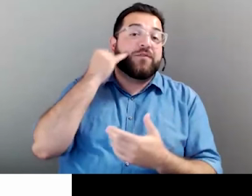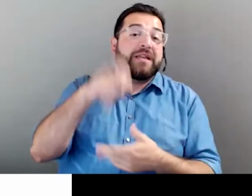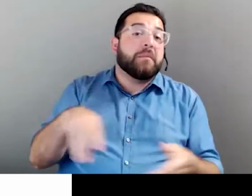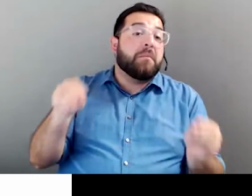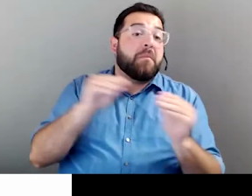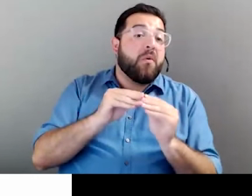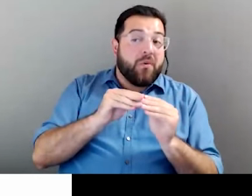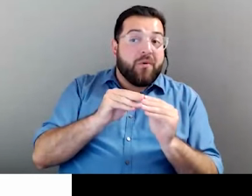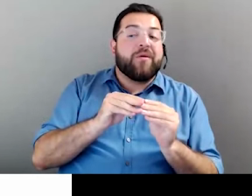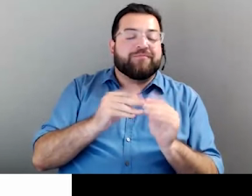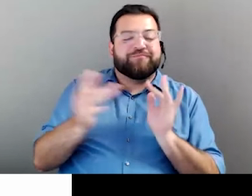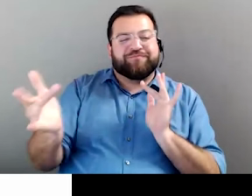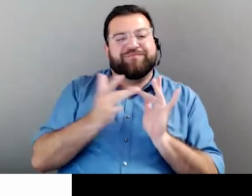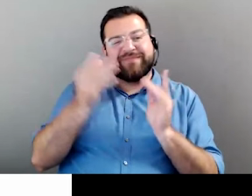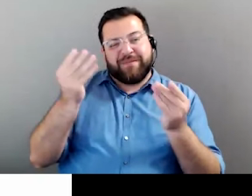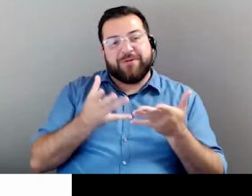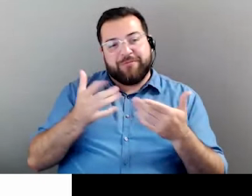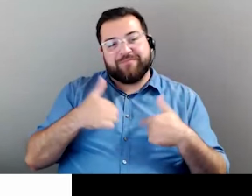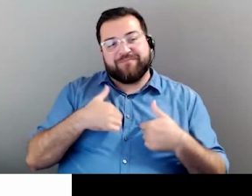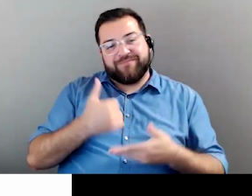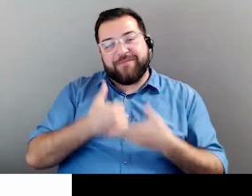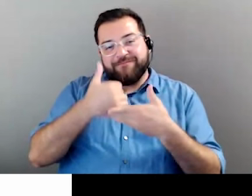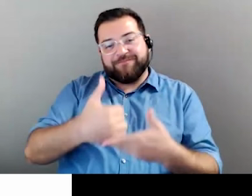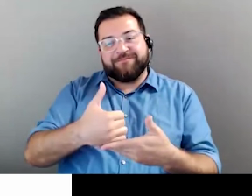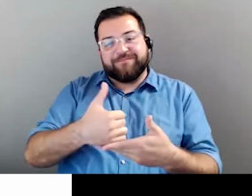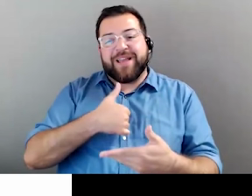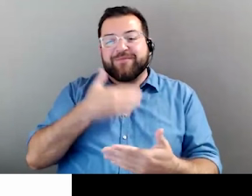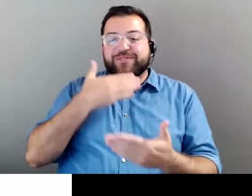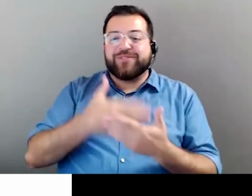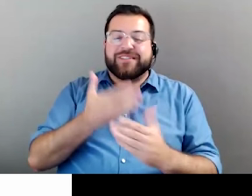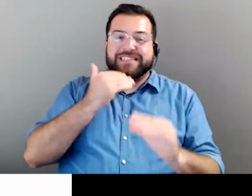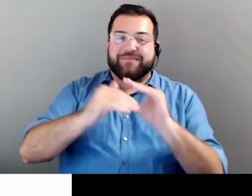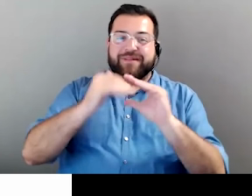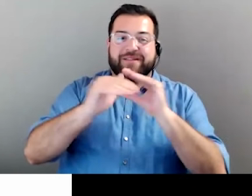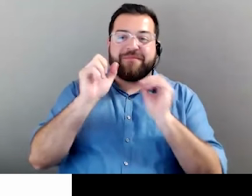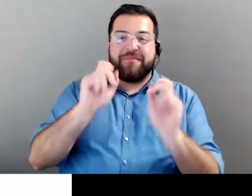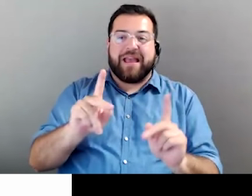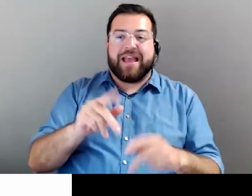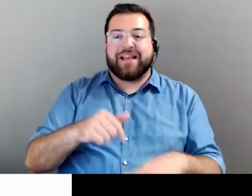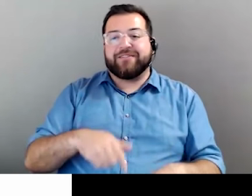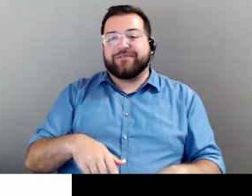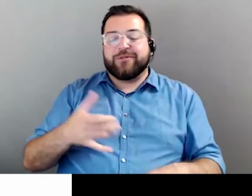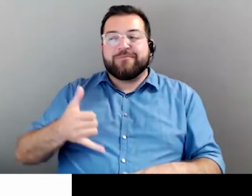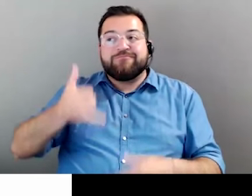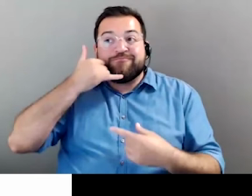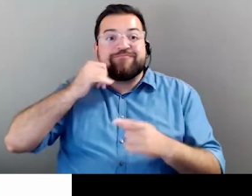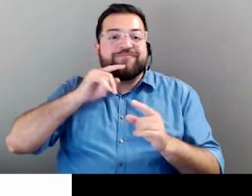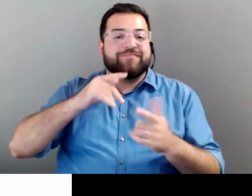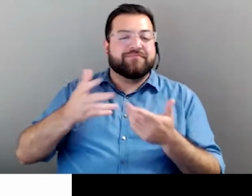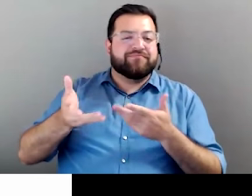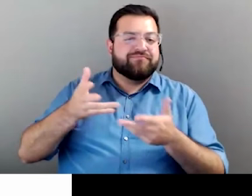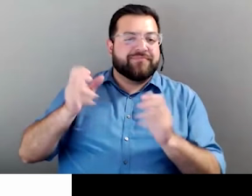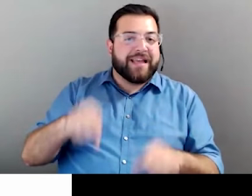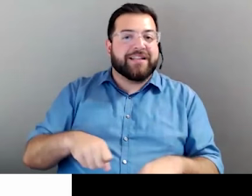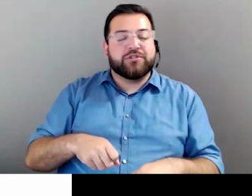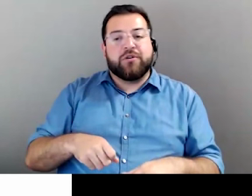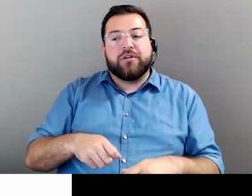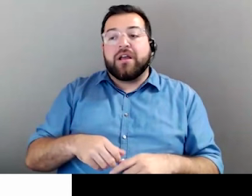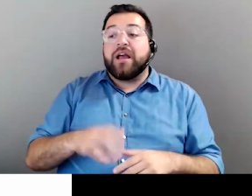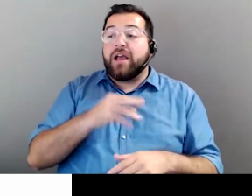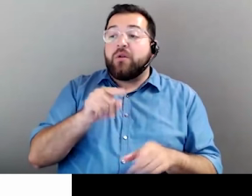information, just contact me. I'm pretty good at emailing back or taking your call. And yeah, pretty much. And